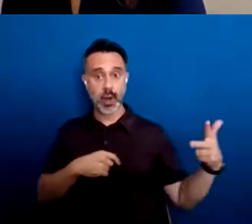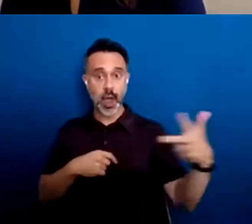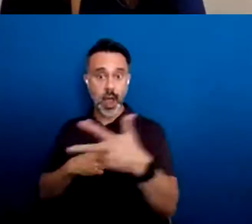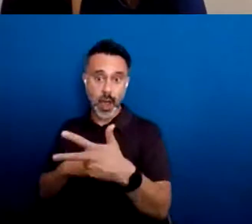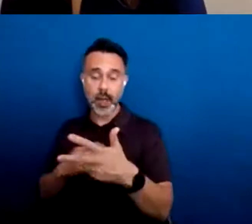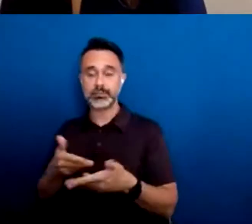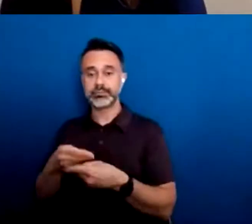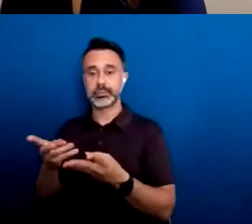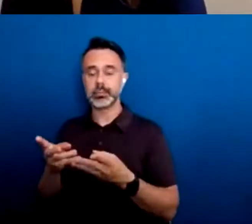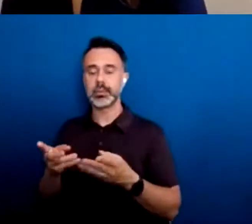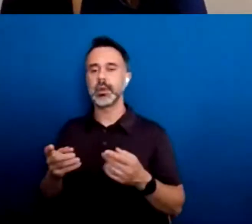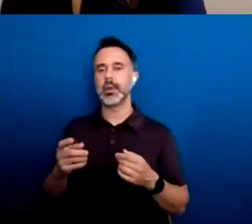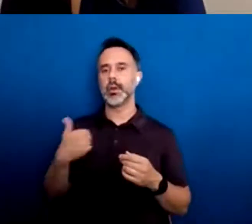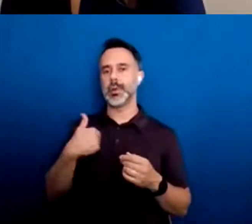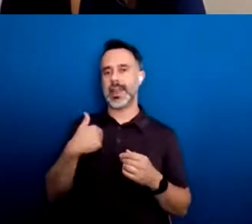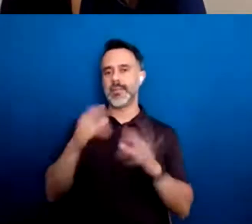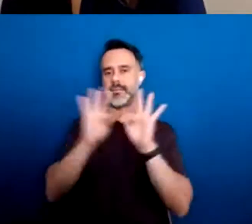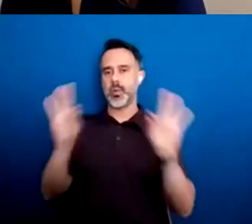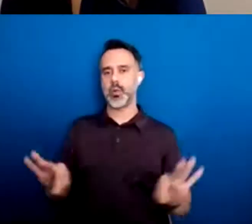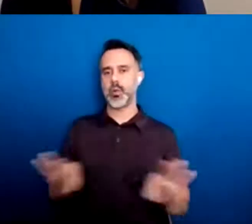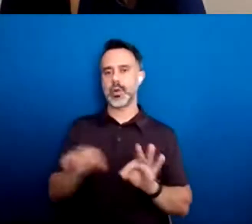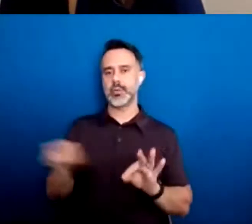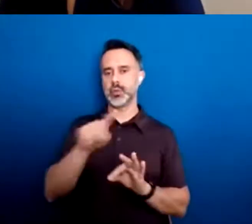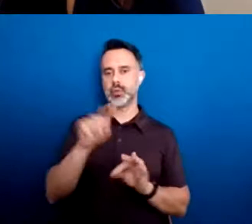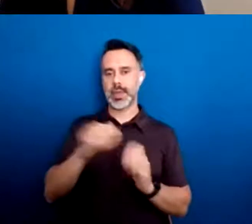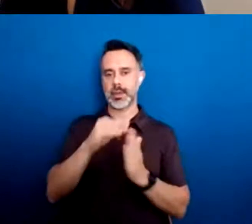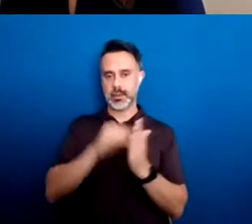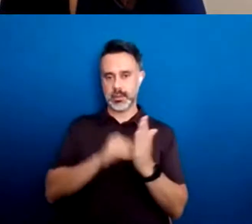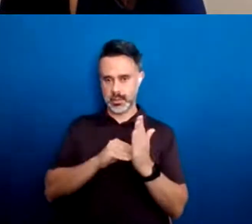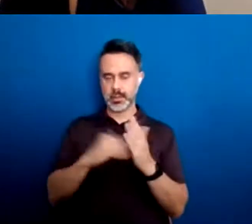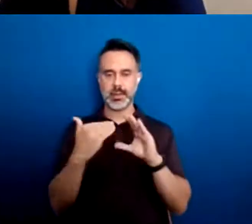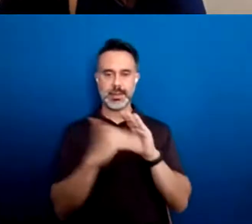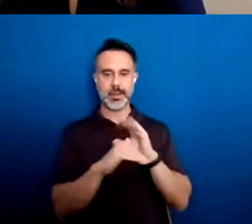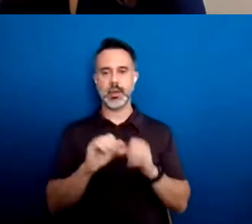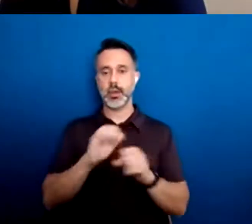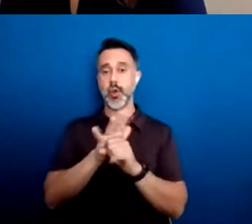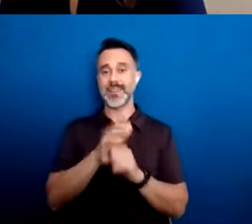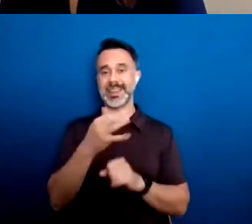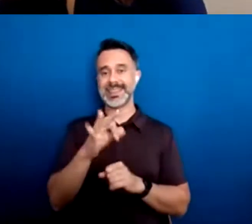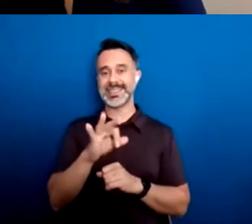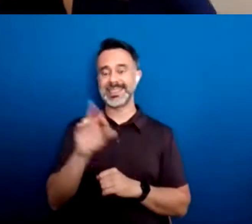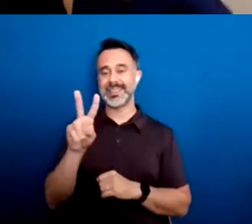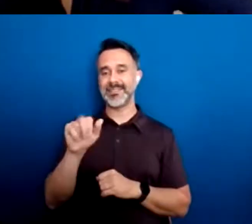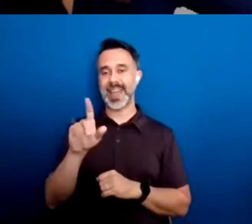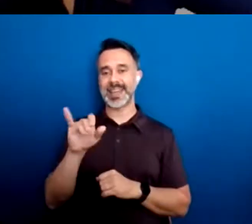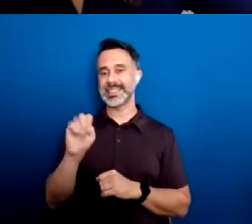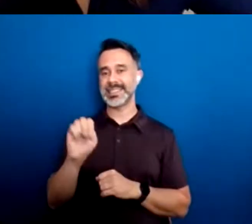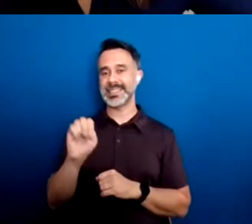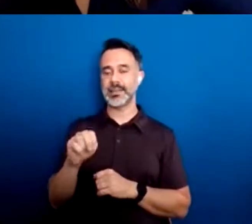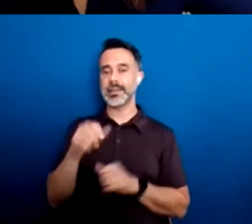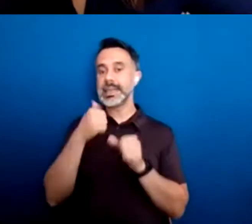form that you can complete, or you can email our COVID-19 vaccine inbox, and we'll direct it to the right people.